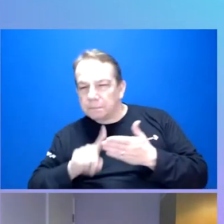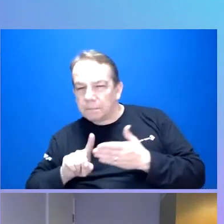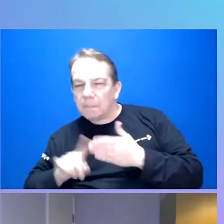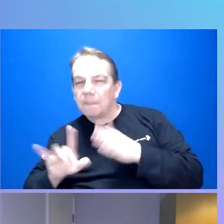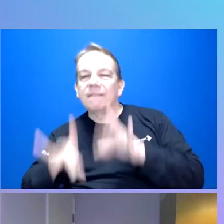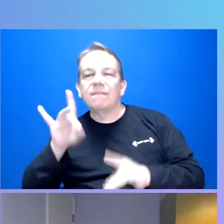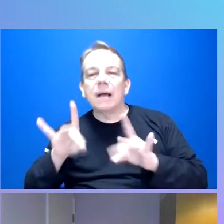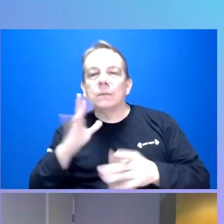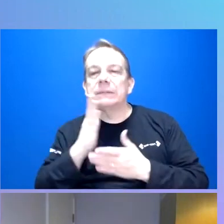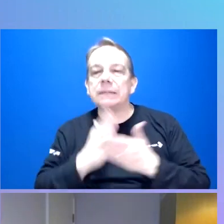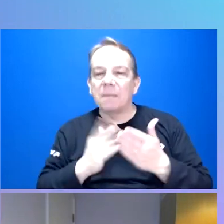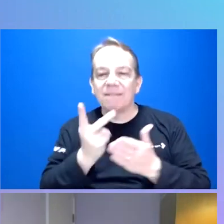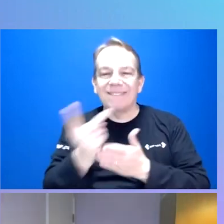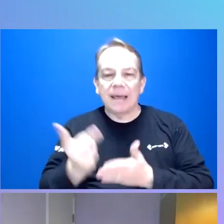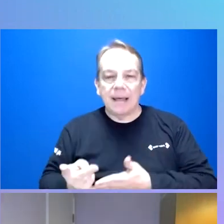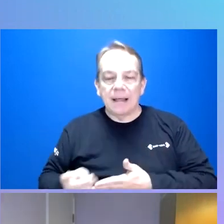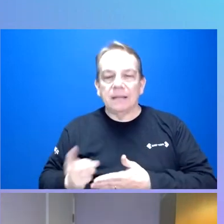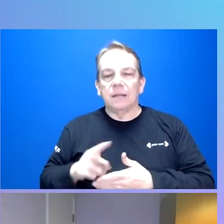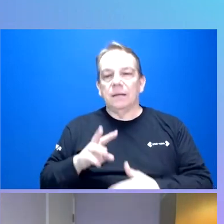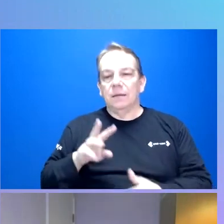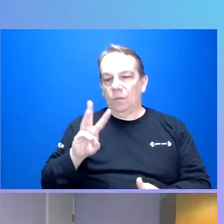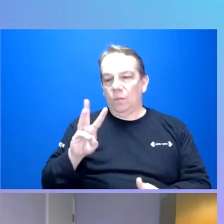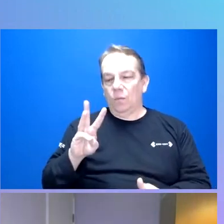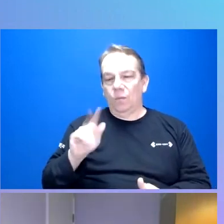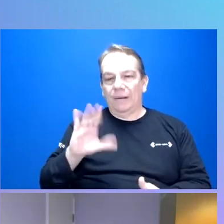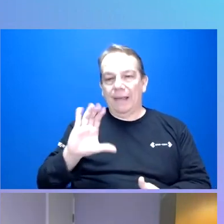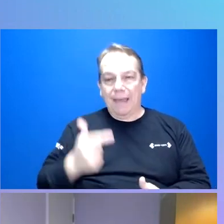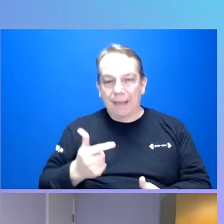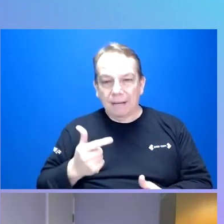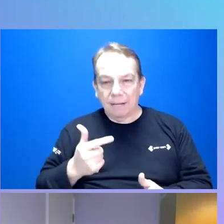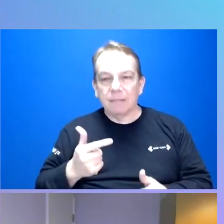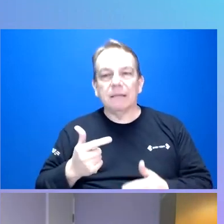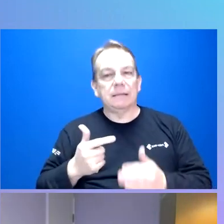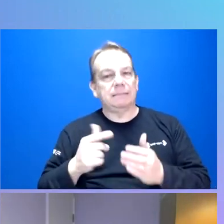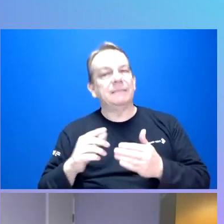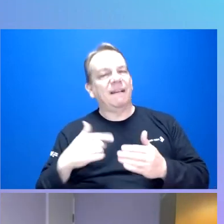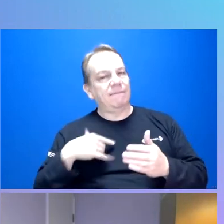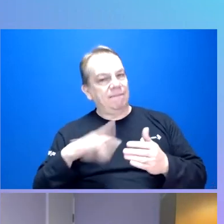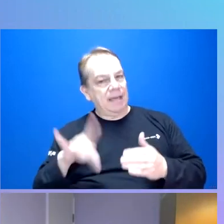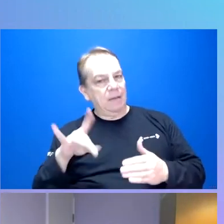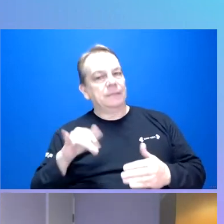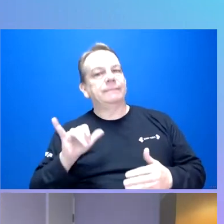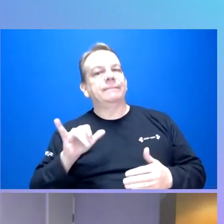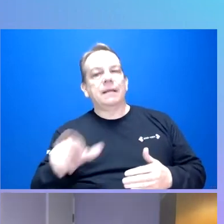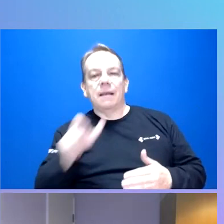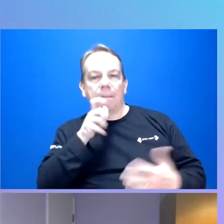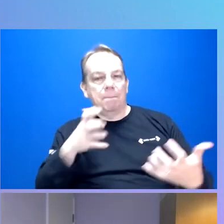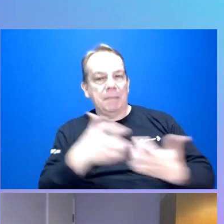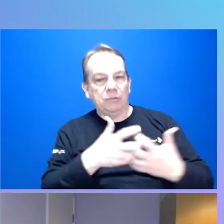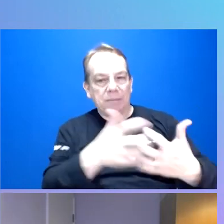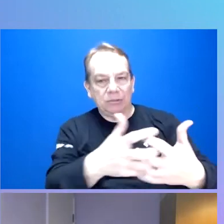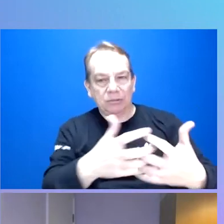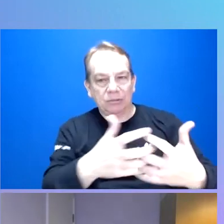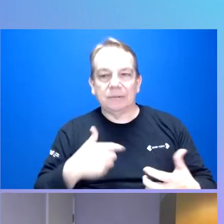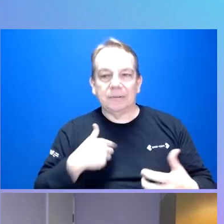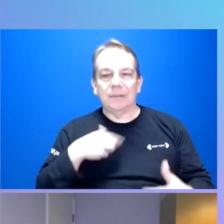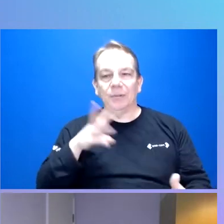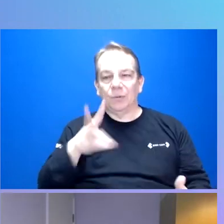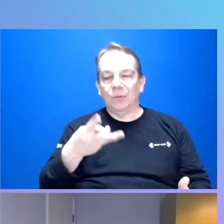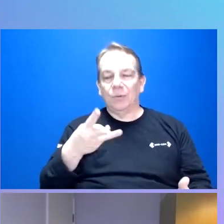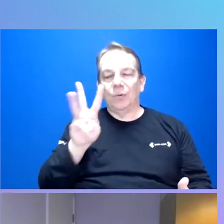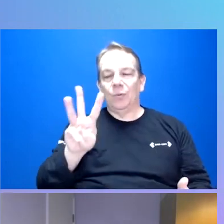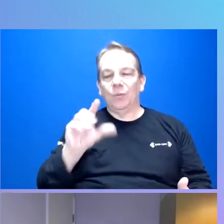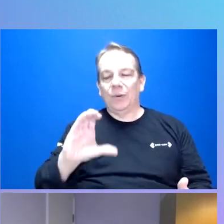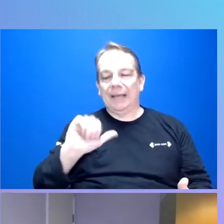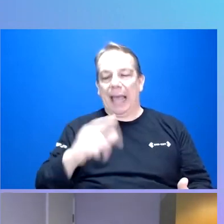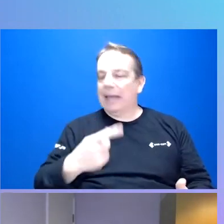found some fails against WCAG, so the Web Content Accessibility Guidelines. I'm sure you all know, but I have to explain an acronym. It's deeply built